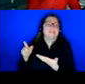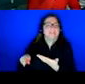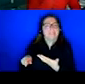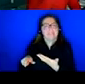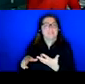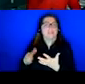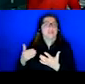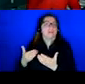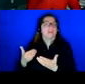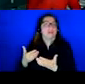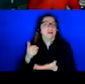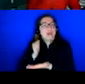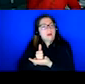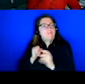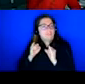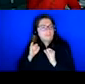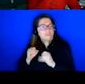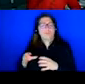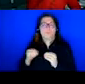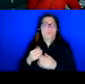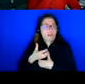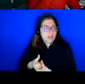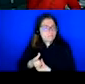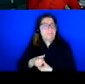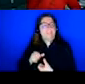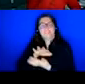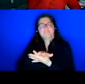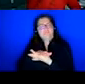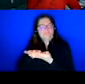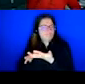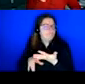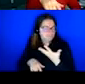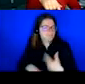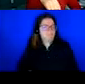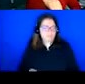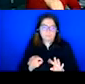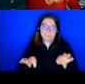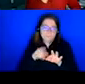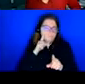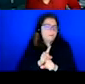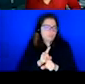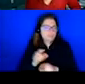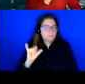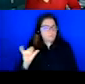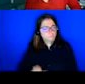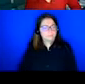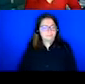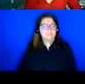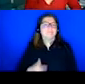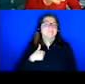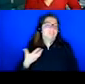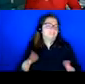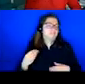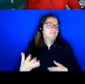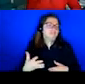interview prep or more confidence? Like things that kind of focus on and prioritize with that too as well. And I put some examples to say, like,